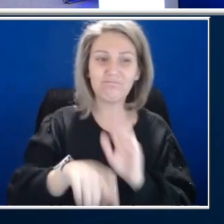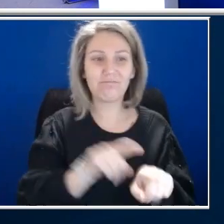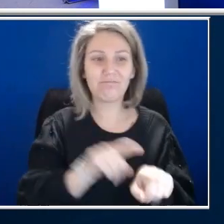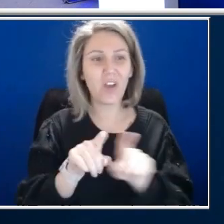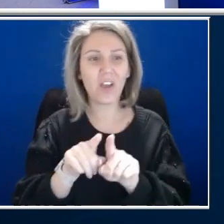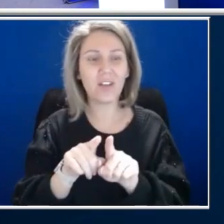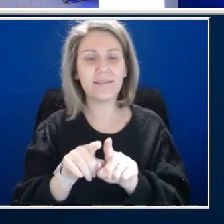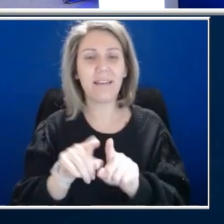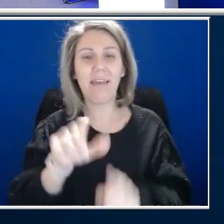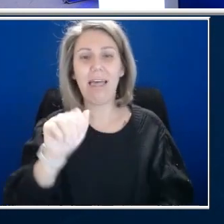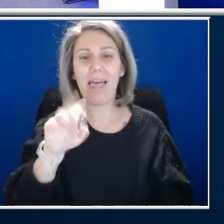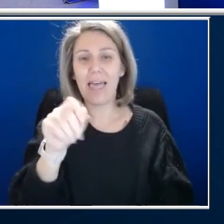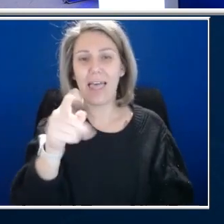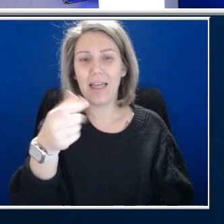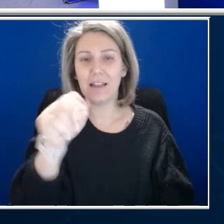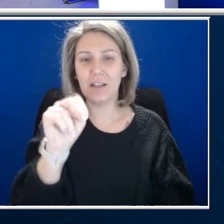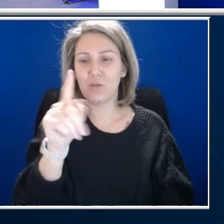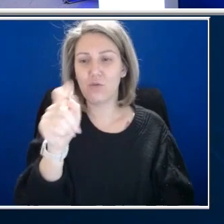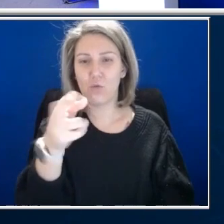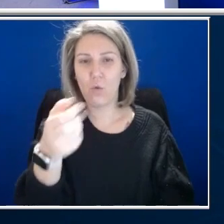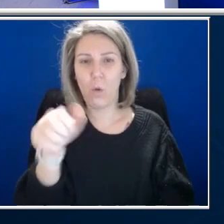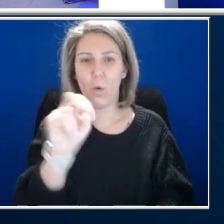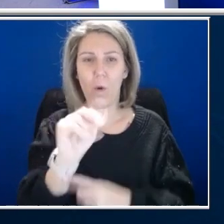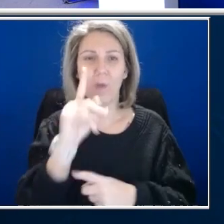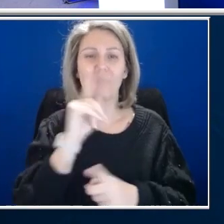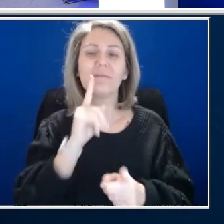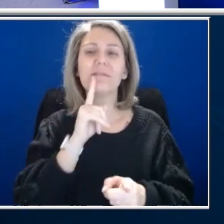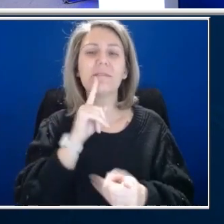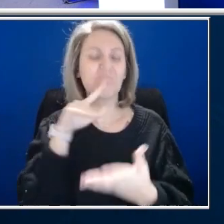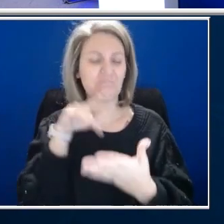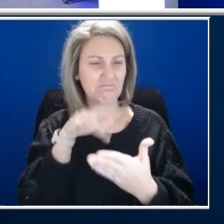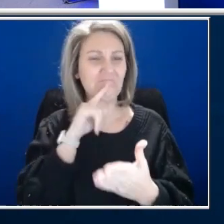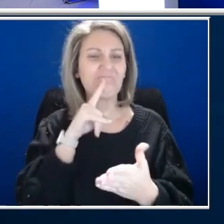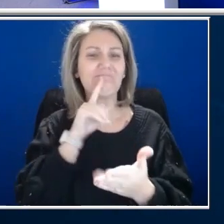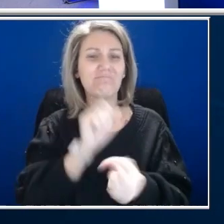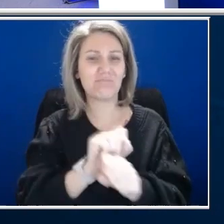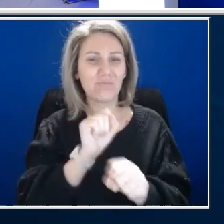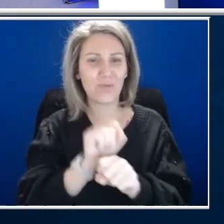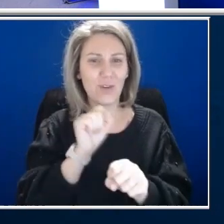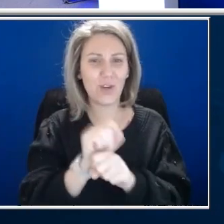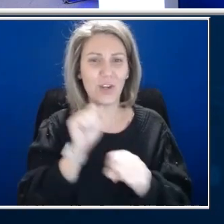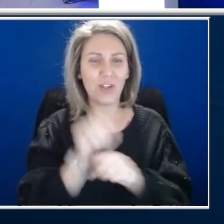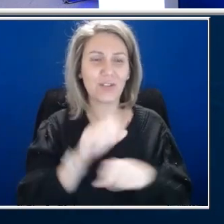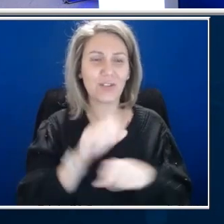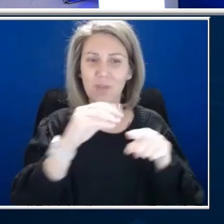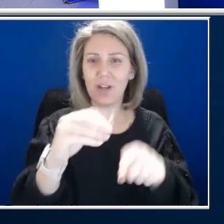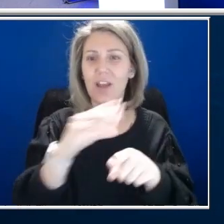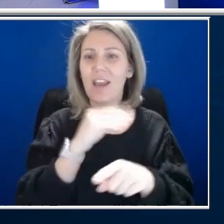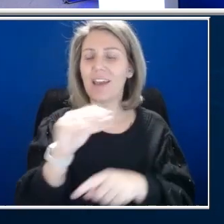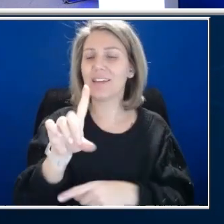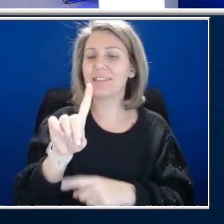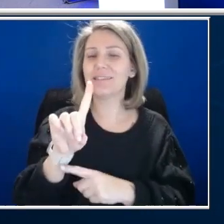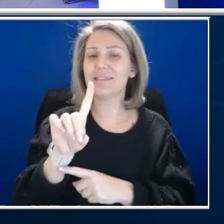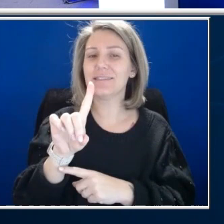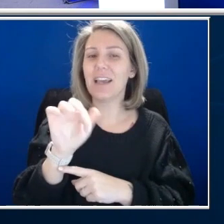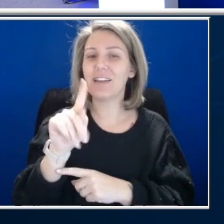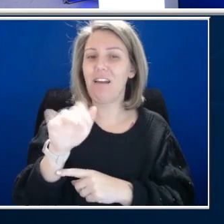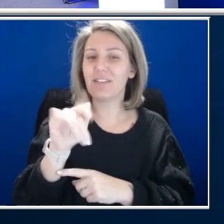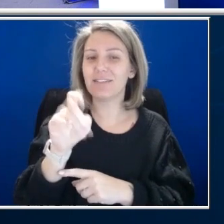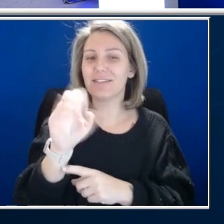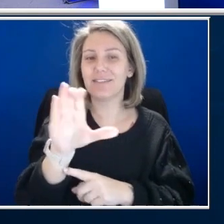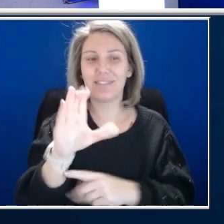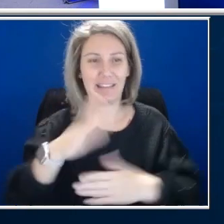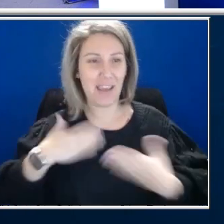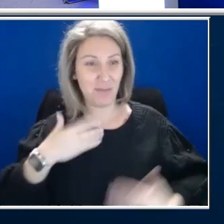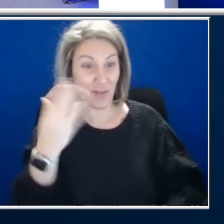both vascular interventional radiology and diagnostic radiology as well. Dr. Rohr, how are you today? I'm great. Thanks. Happy Friday. Thanks